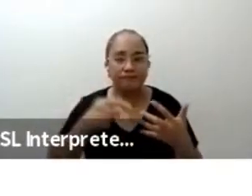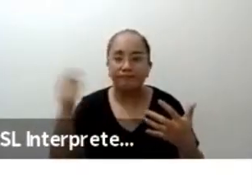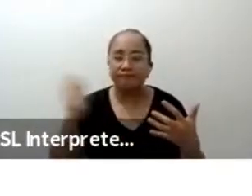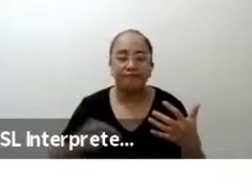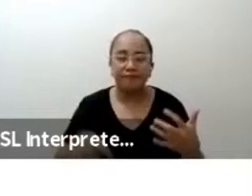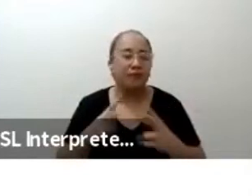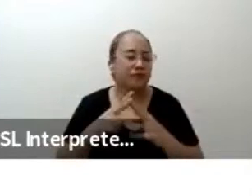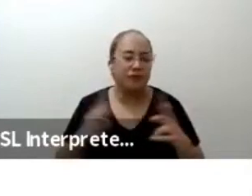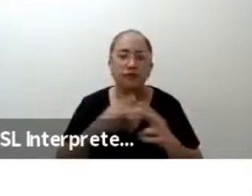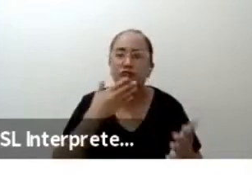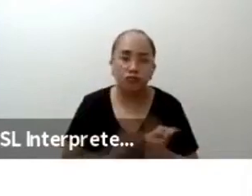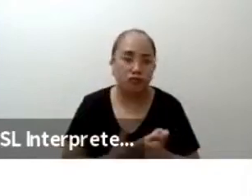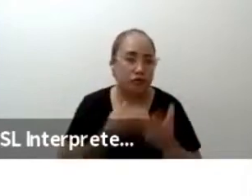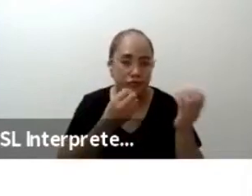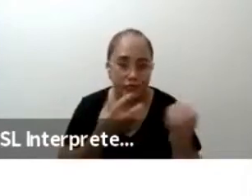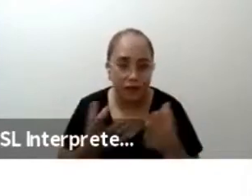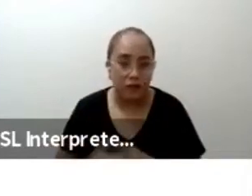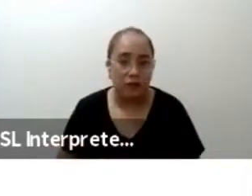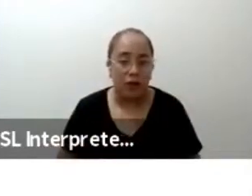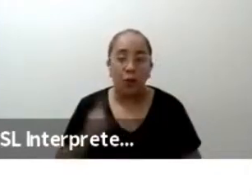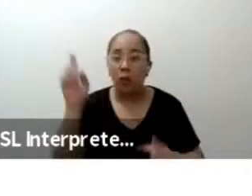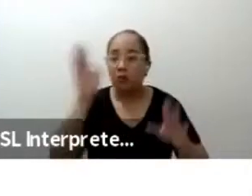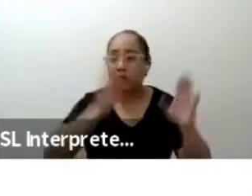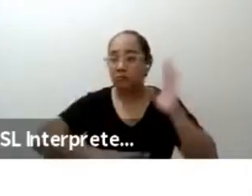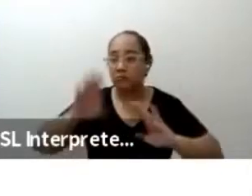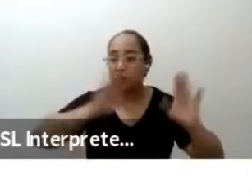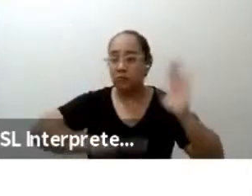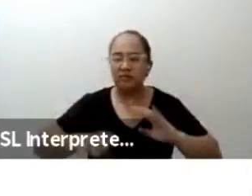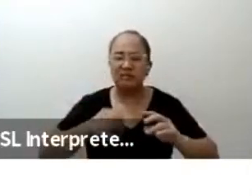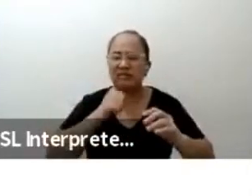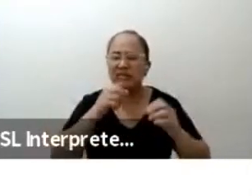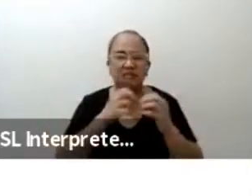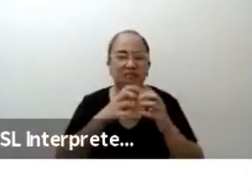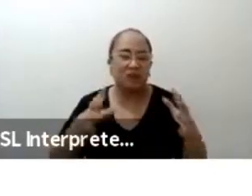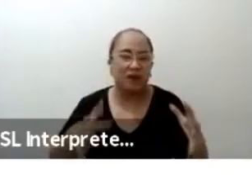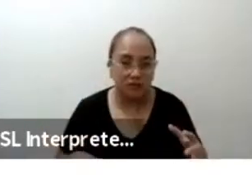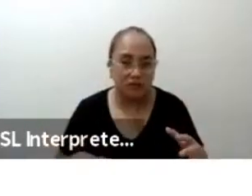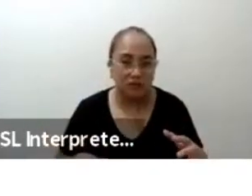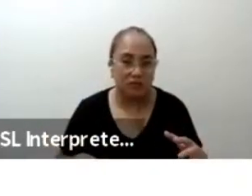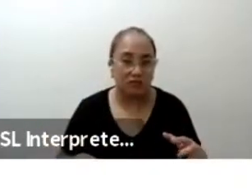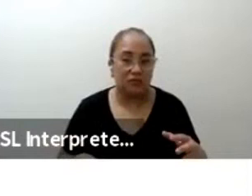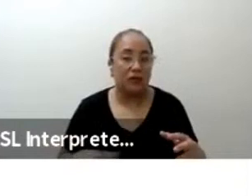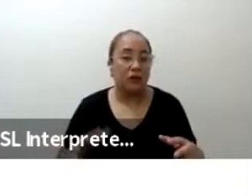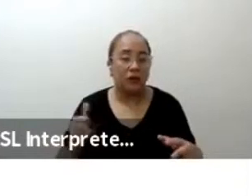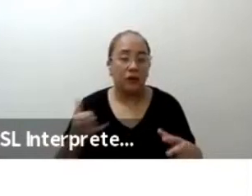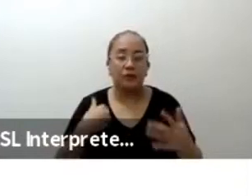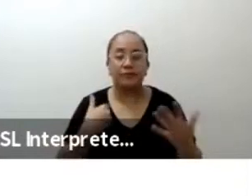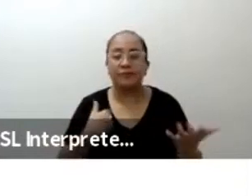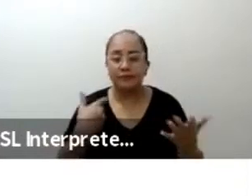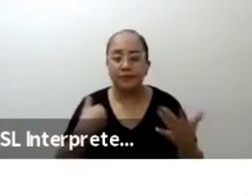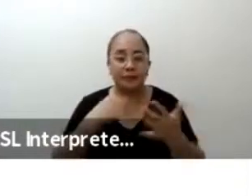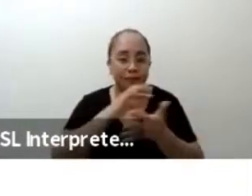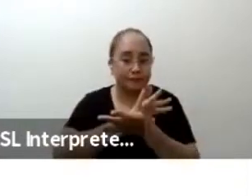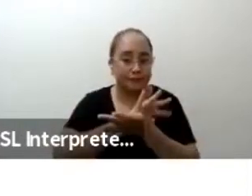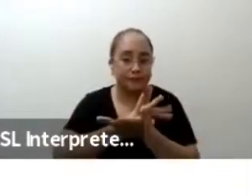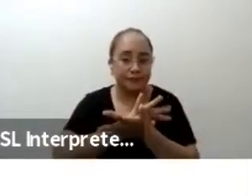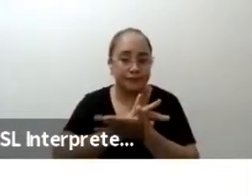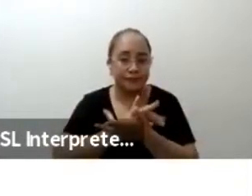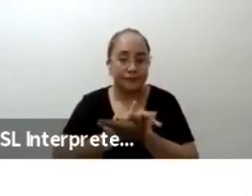very good information. Isa sa mga problema natin yan. We don't have very good information. At the start of the pandemic, we didn't